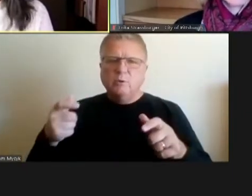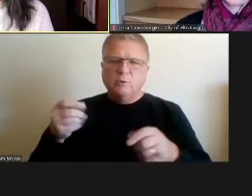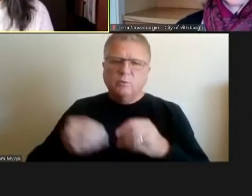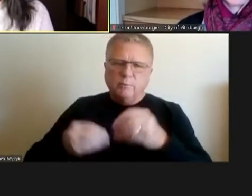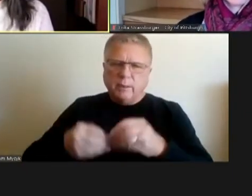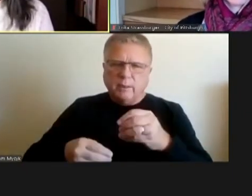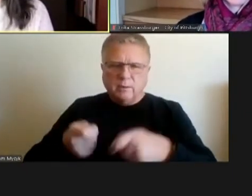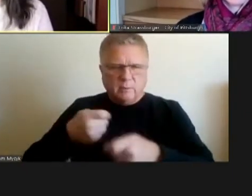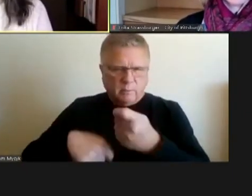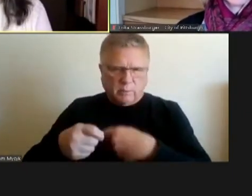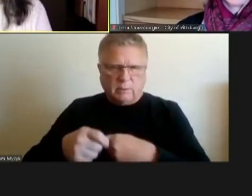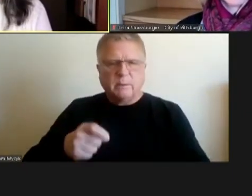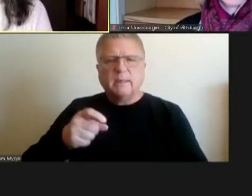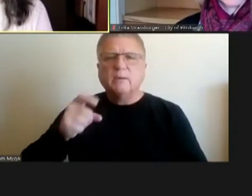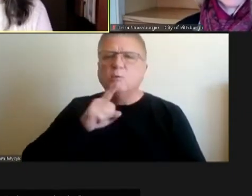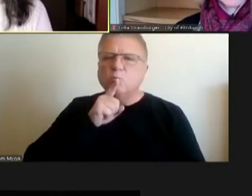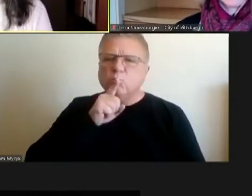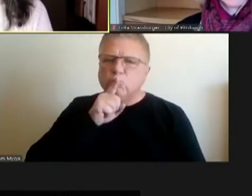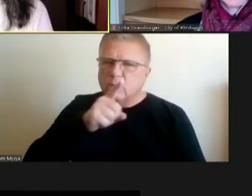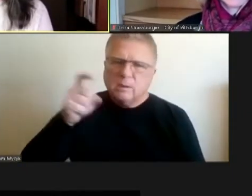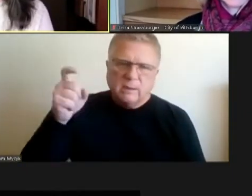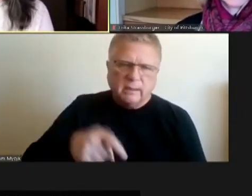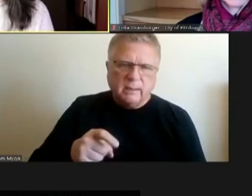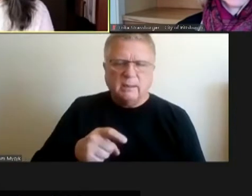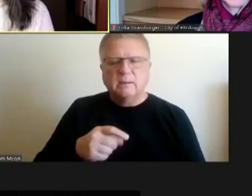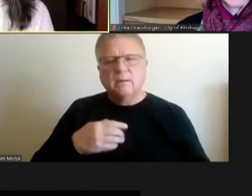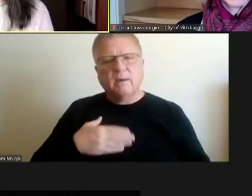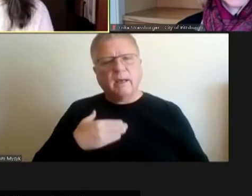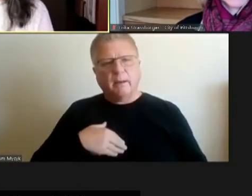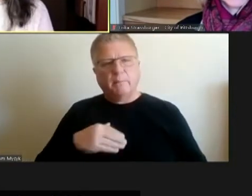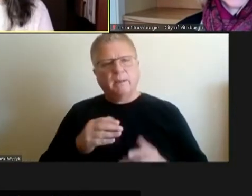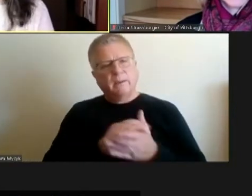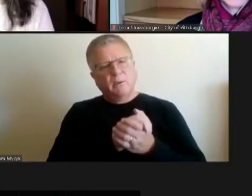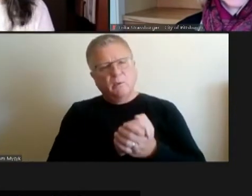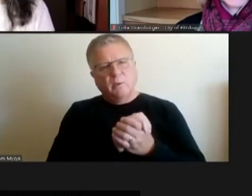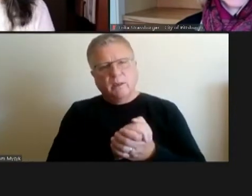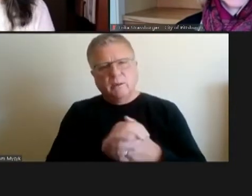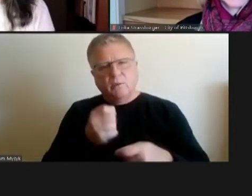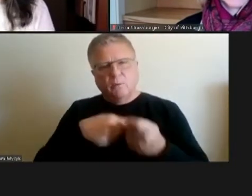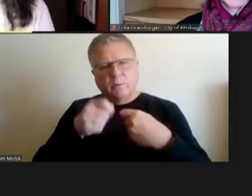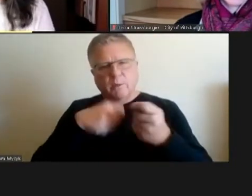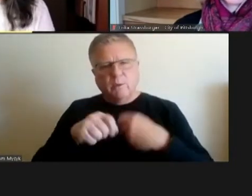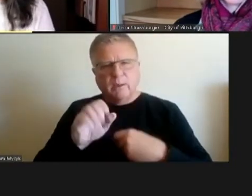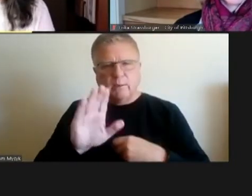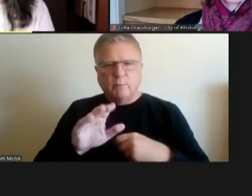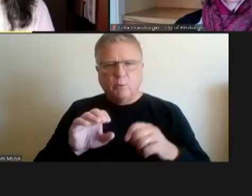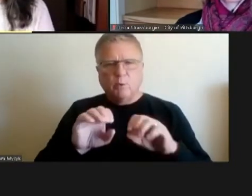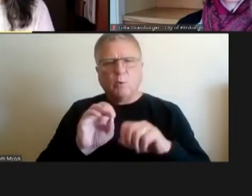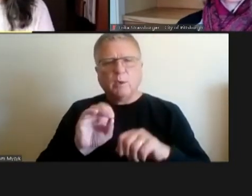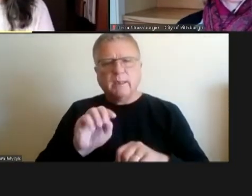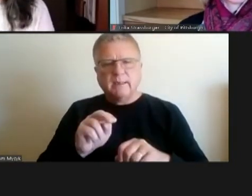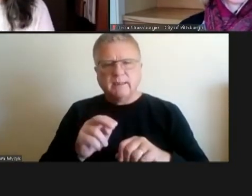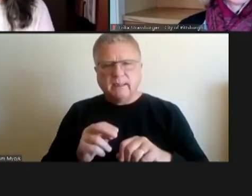desperately needed. So congratulations on rebuilding the organization as well. Thank you.